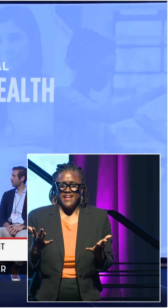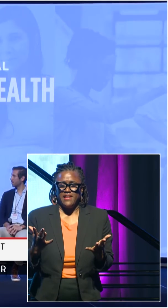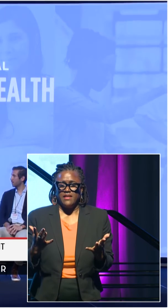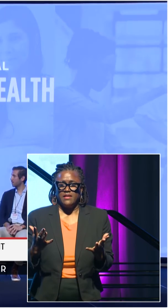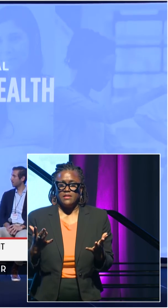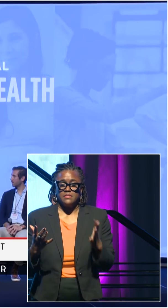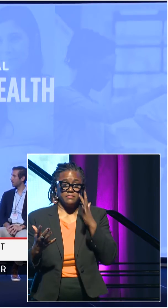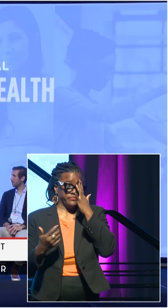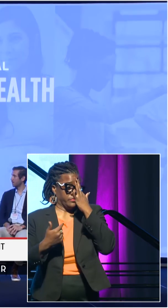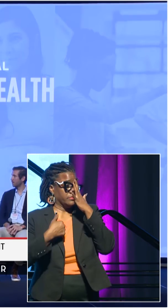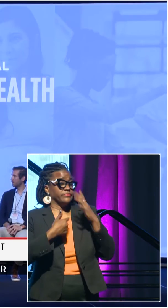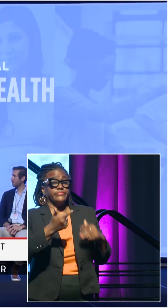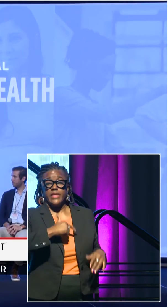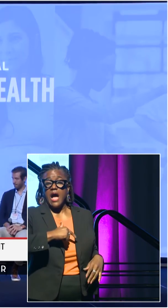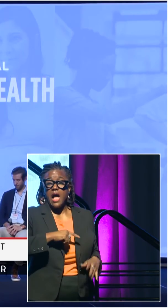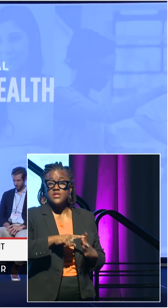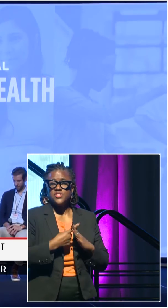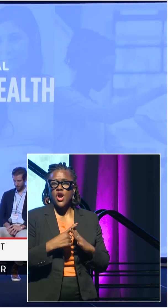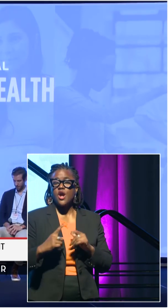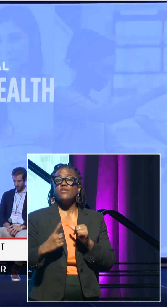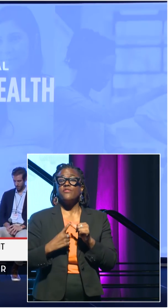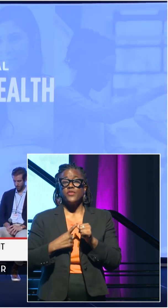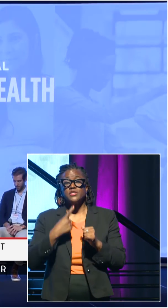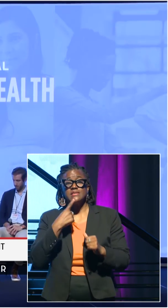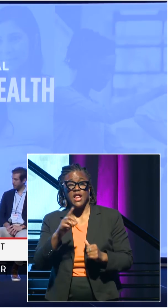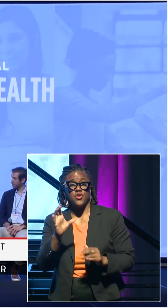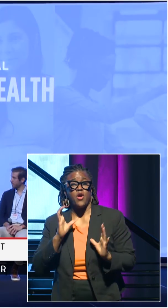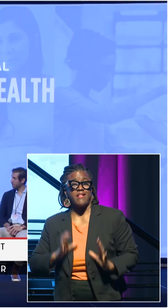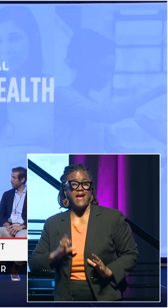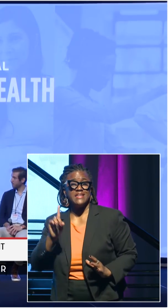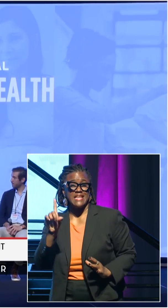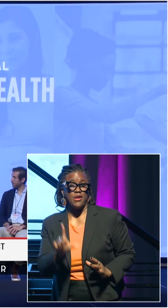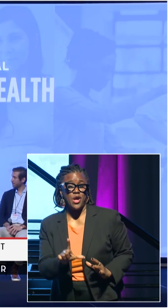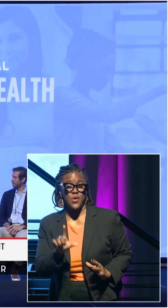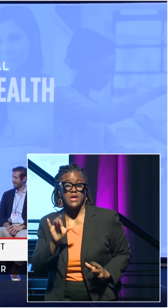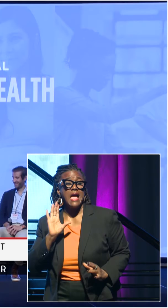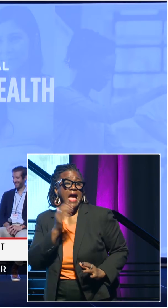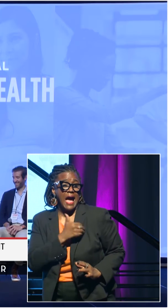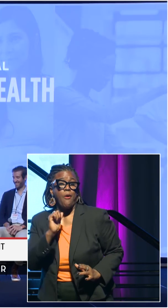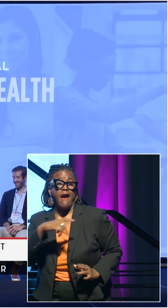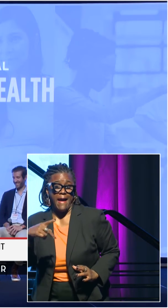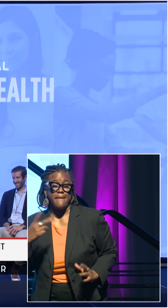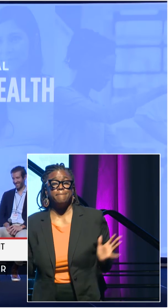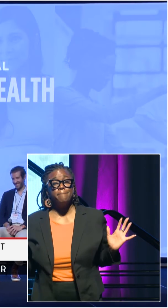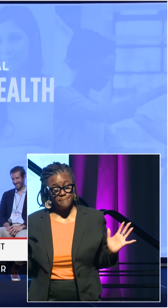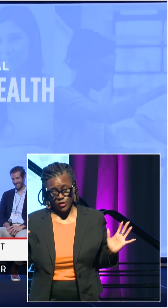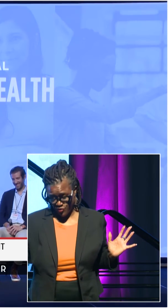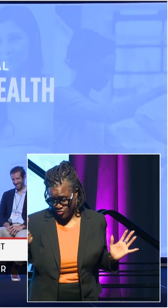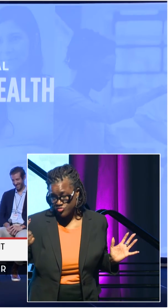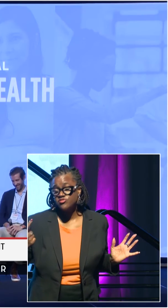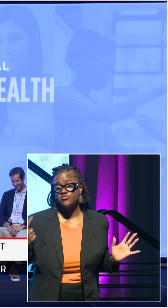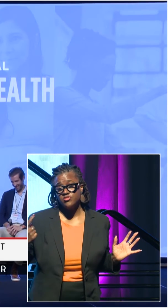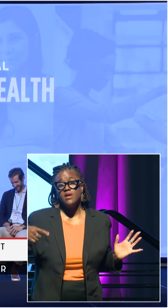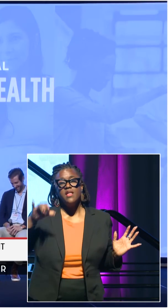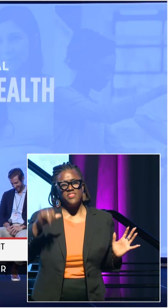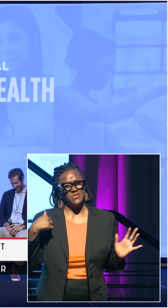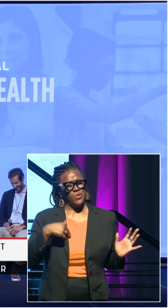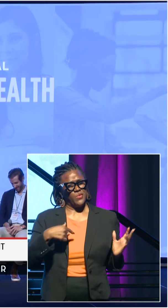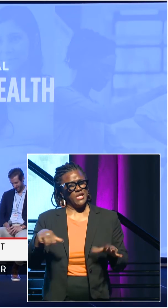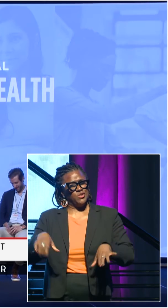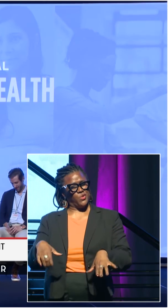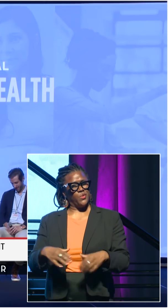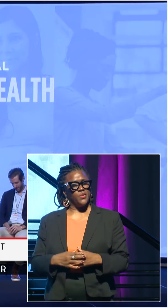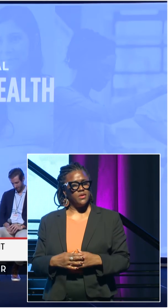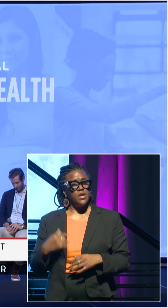Wow. I'll start. So first, tell your clients to download the Walomi app, right? First, because that's what we do, right?